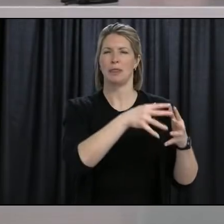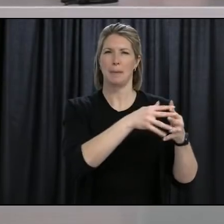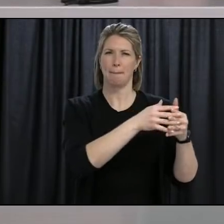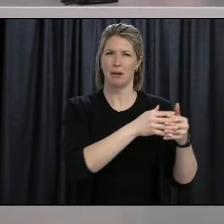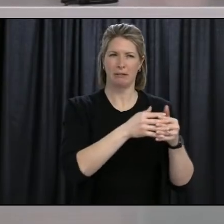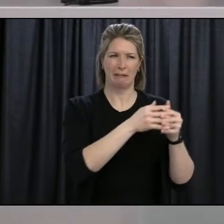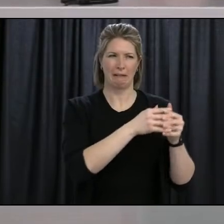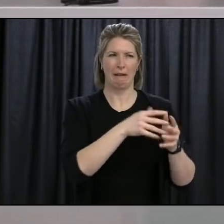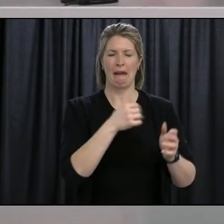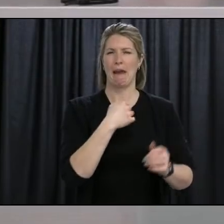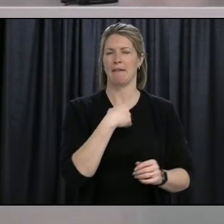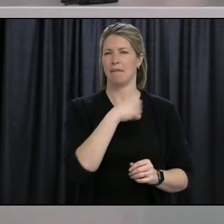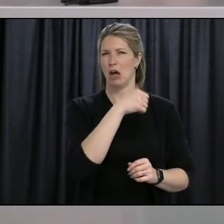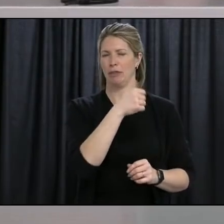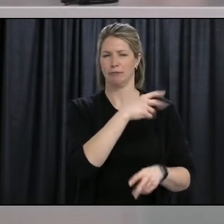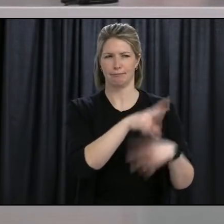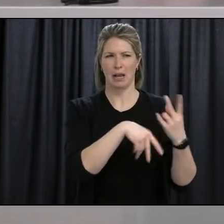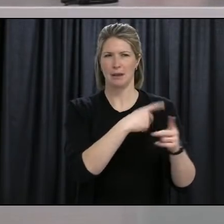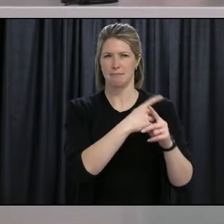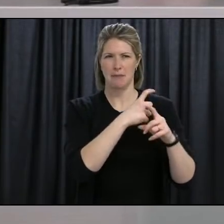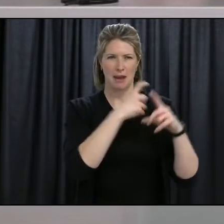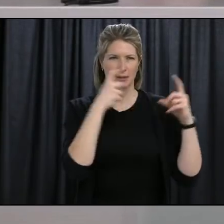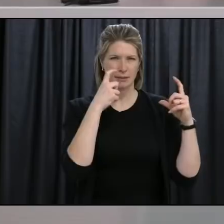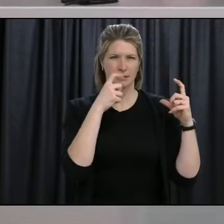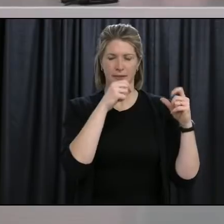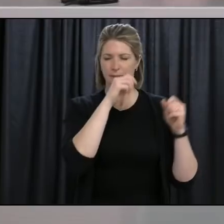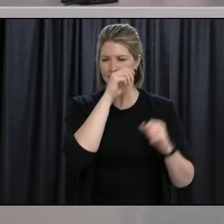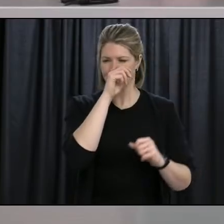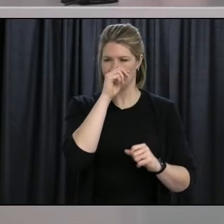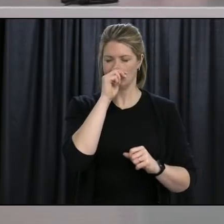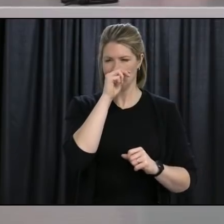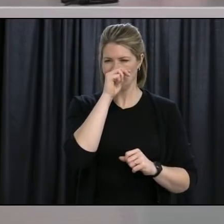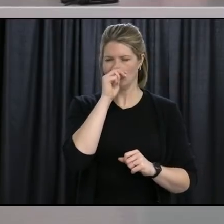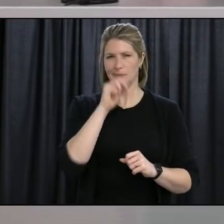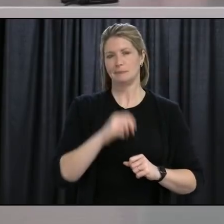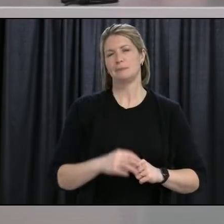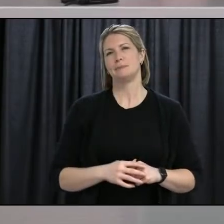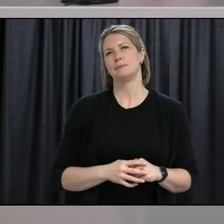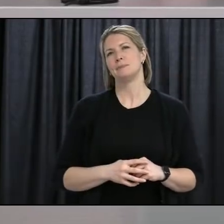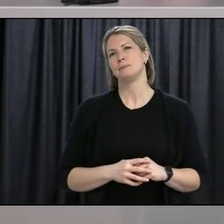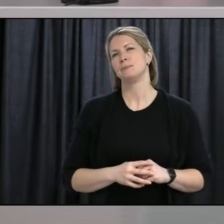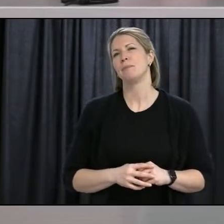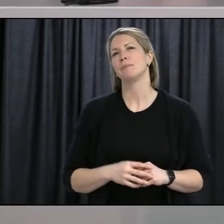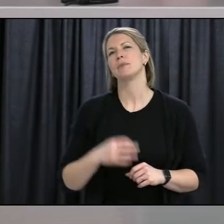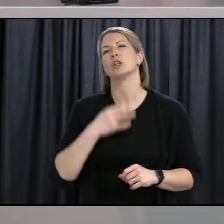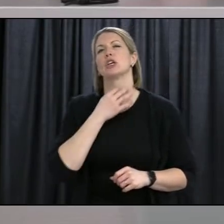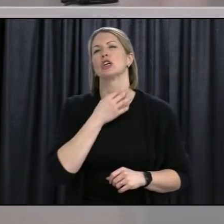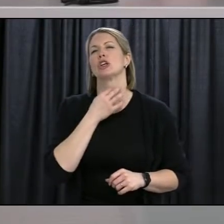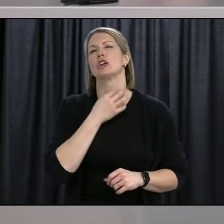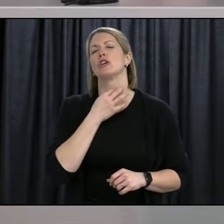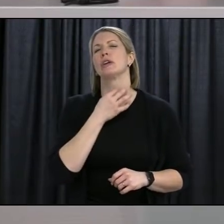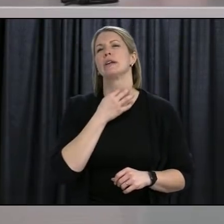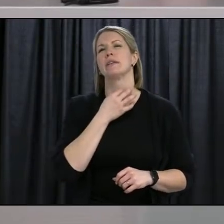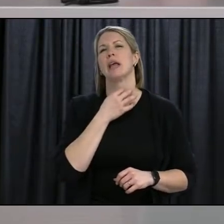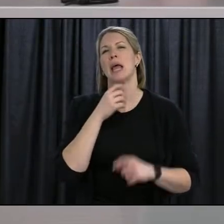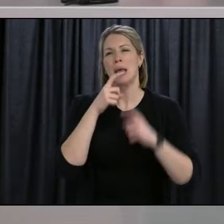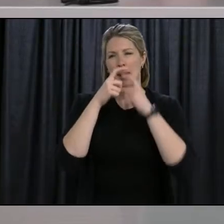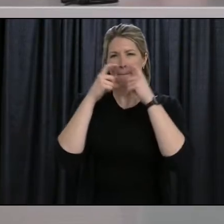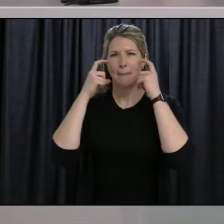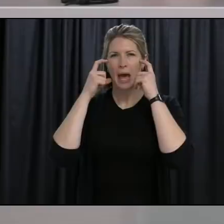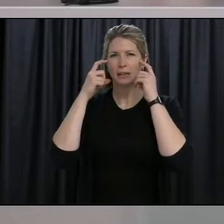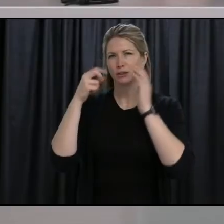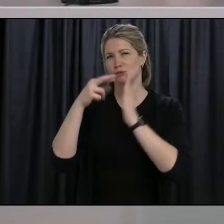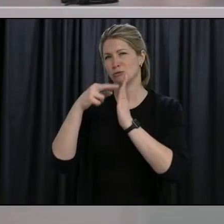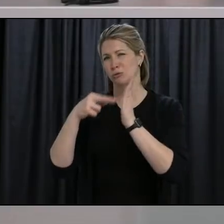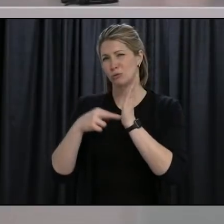you feel that if there is any point in which case you will institute more stringent measures if we end